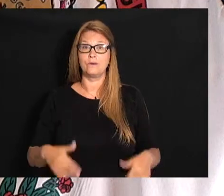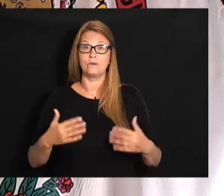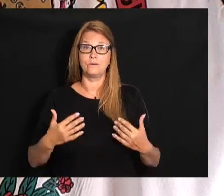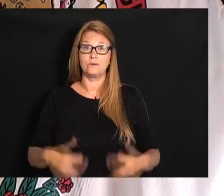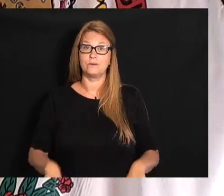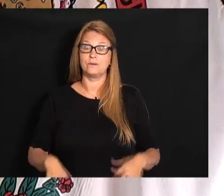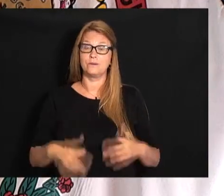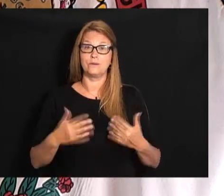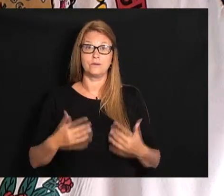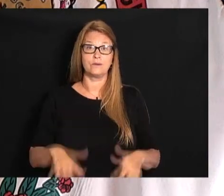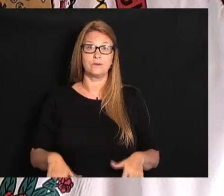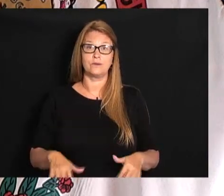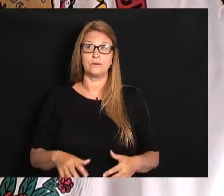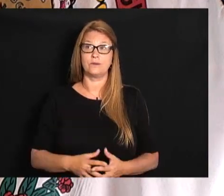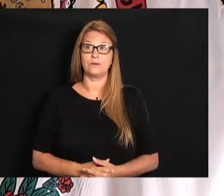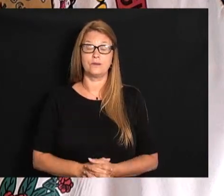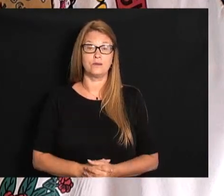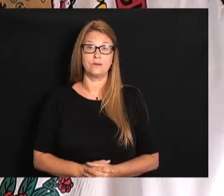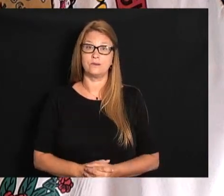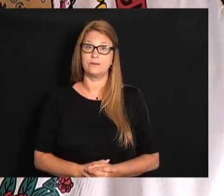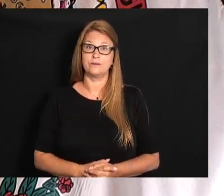it's